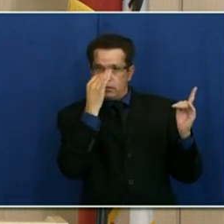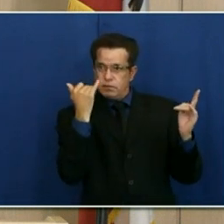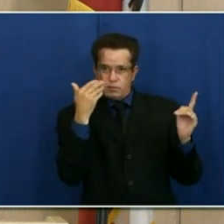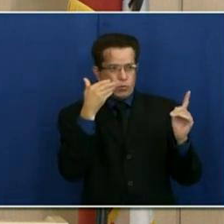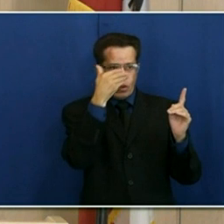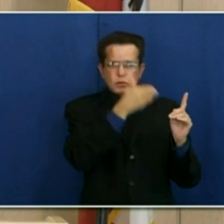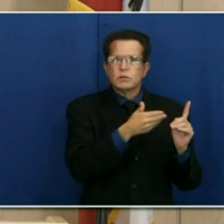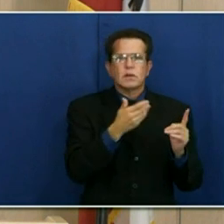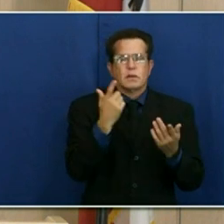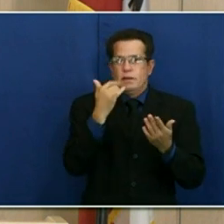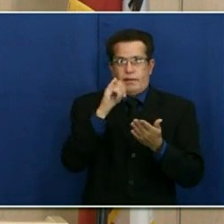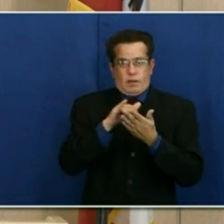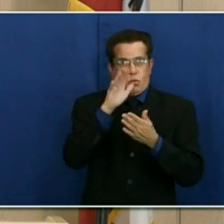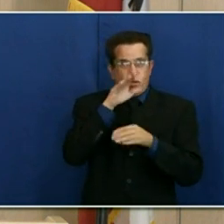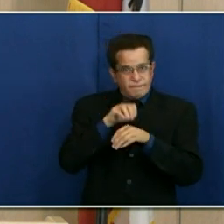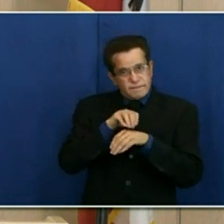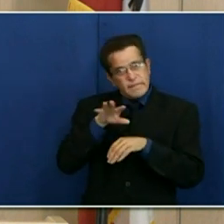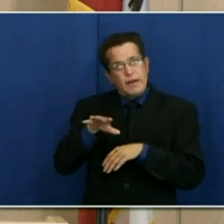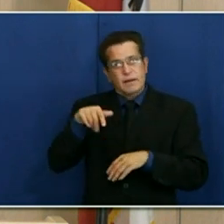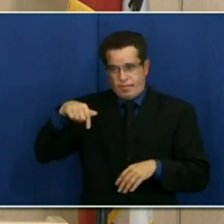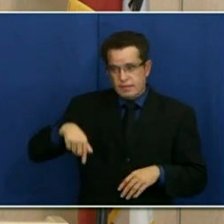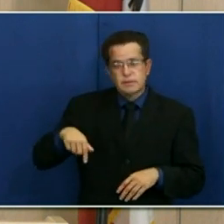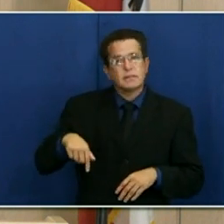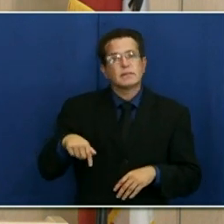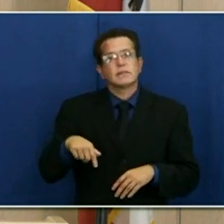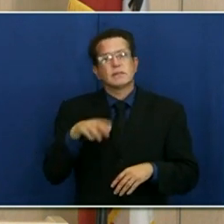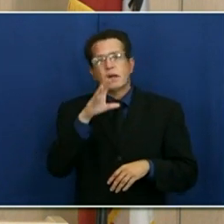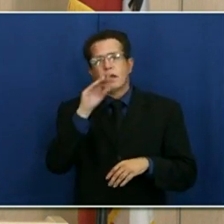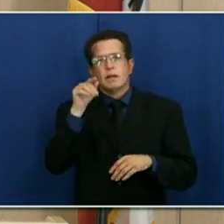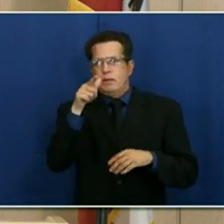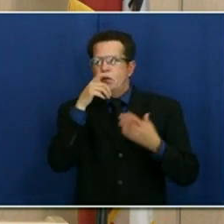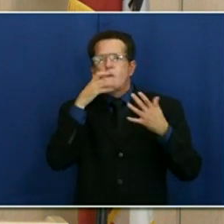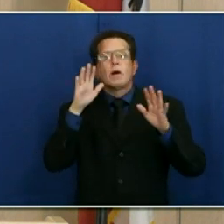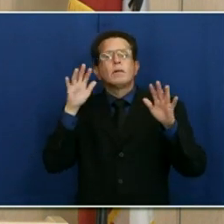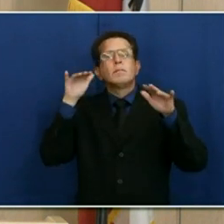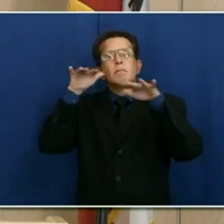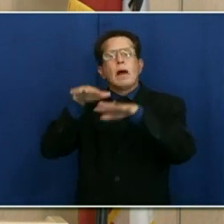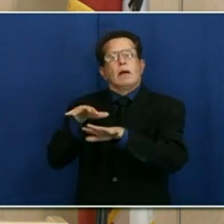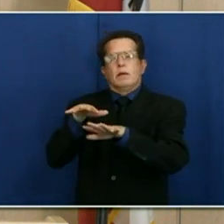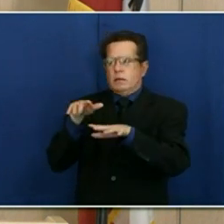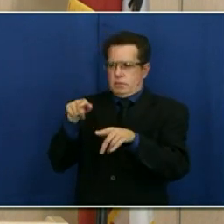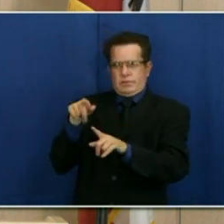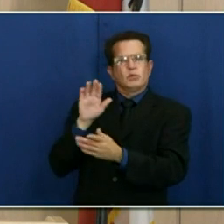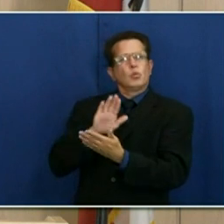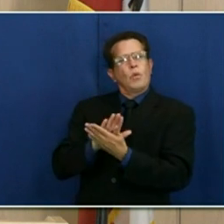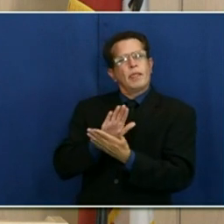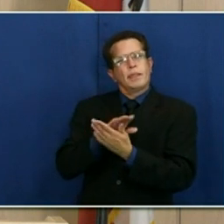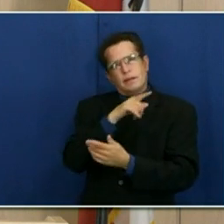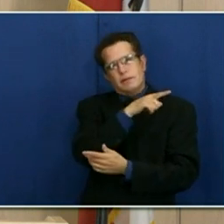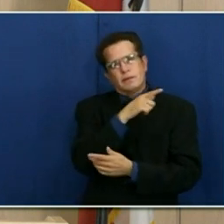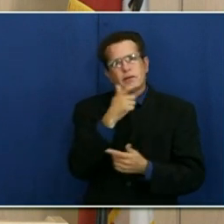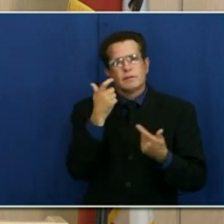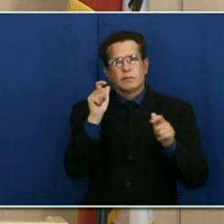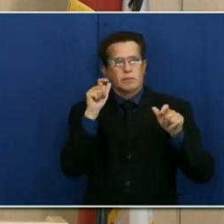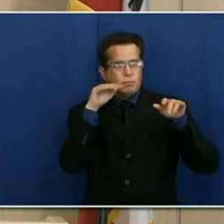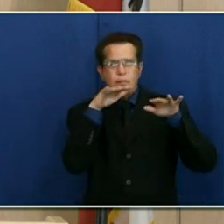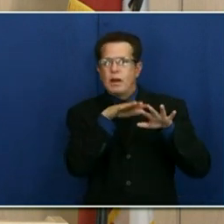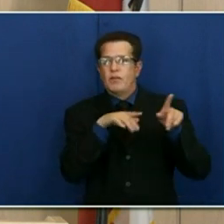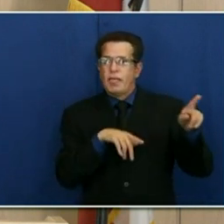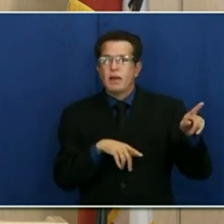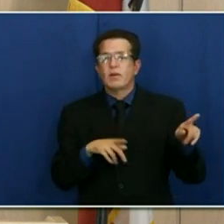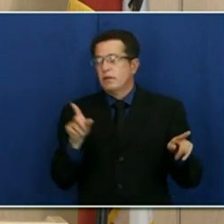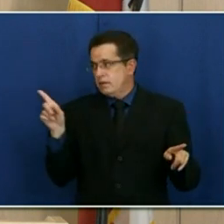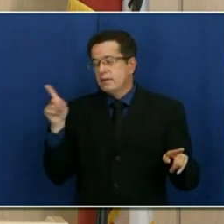this press conference, especially about, avoiding these like indoor settings? Well, all of the increased activity is the